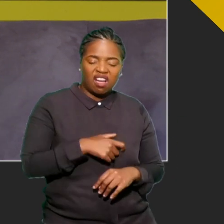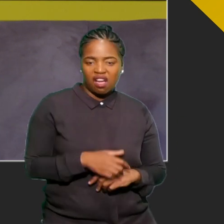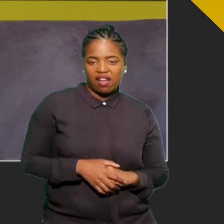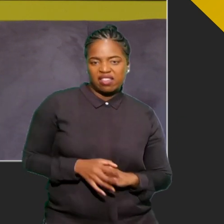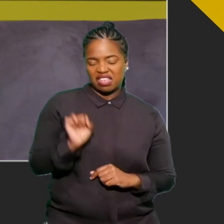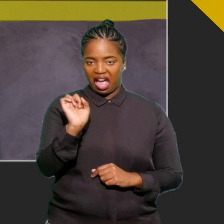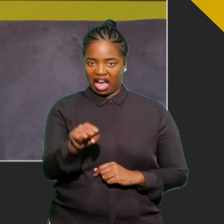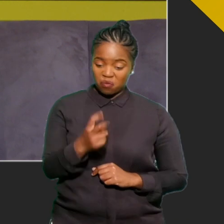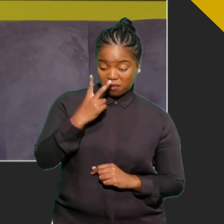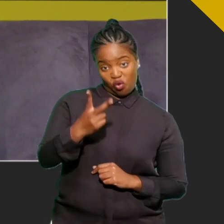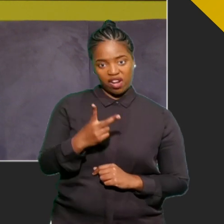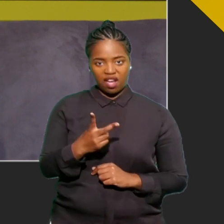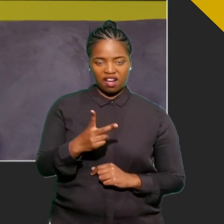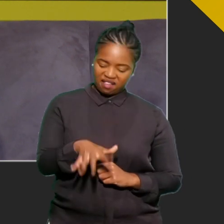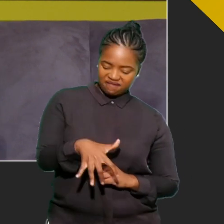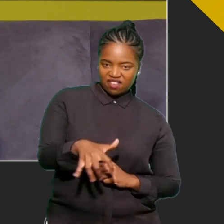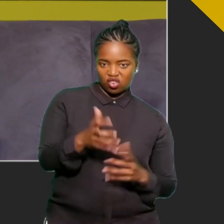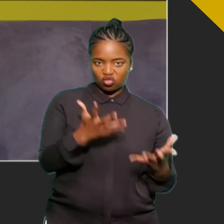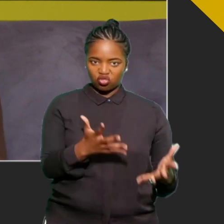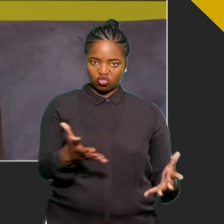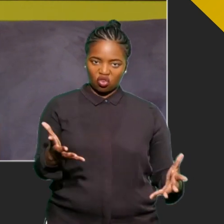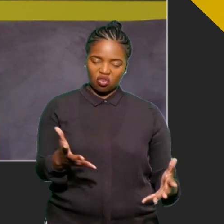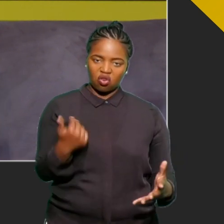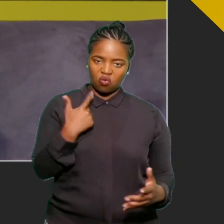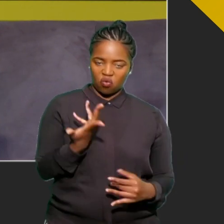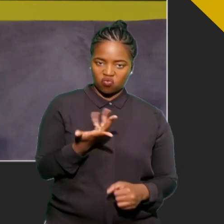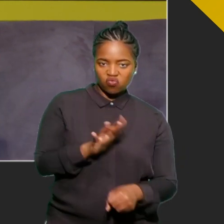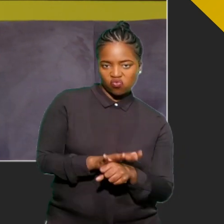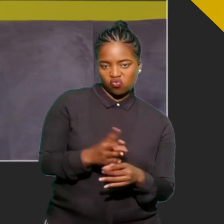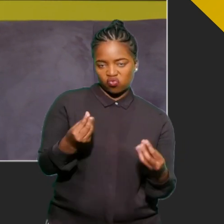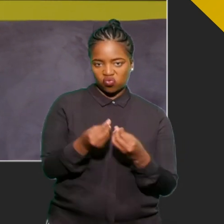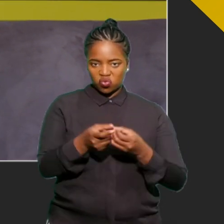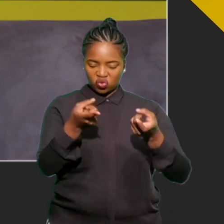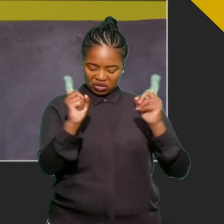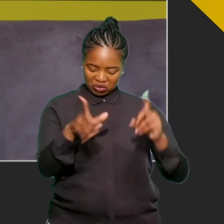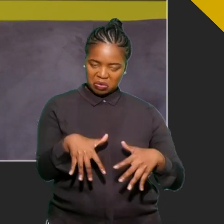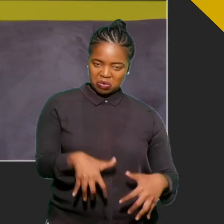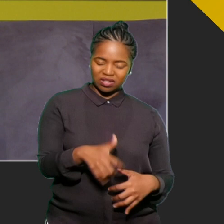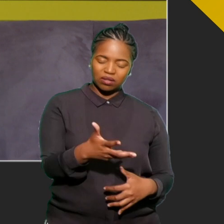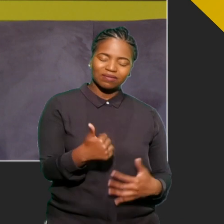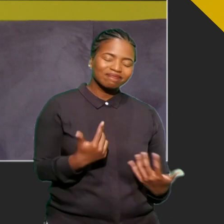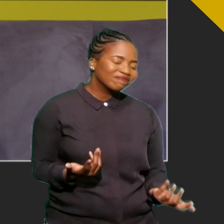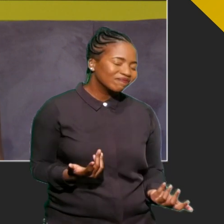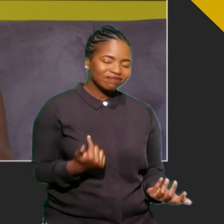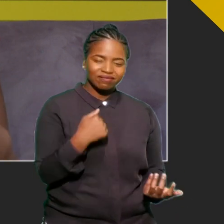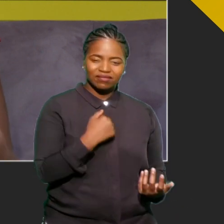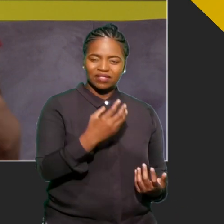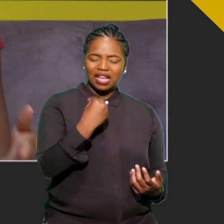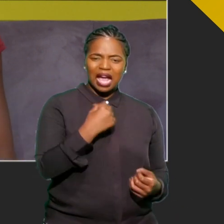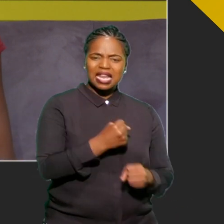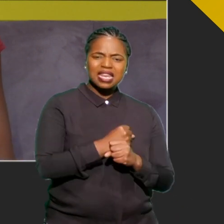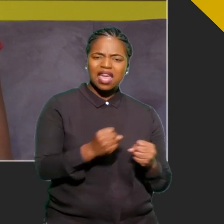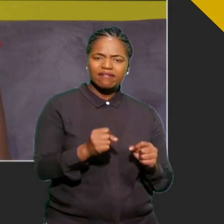gore o bana ka letsa jila mafelelo sweliagwa o shala wena o luwane so ba bang ba mputa ha nebe ke